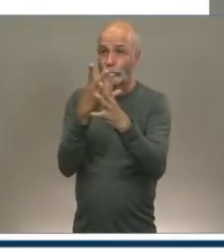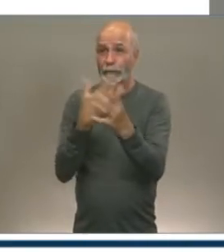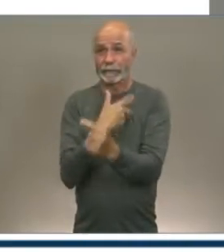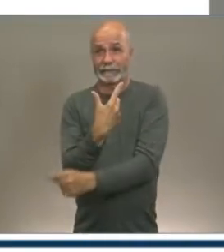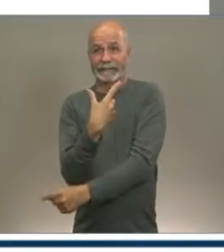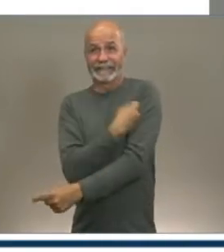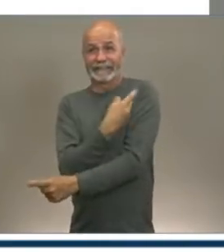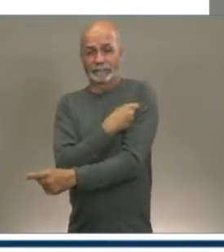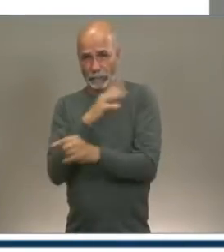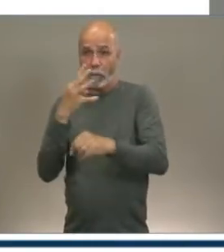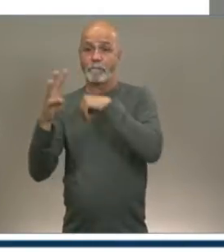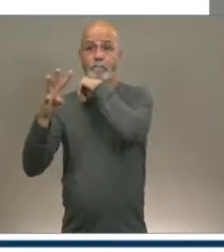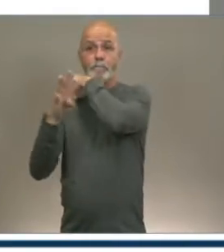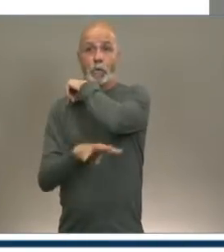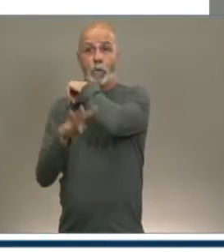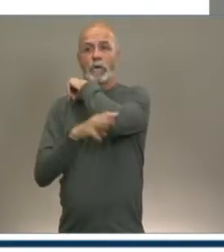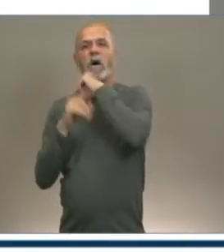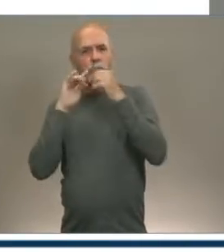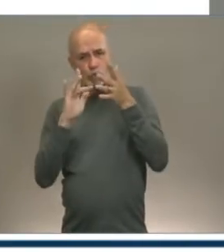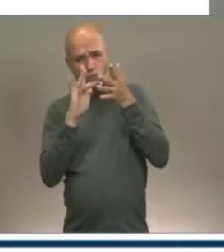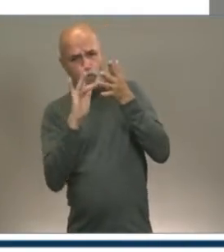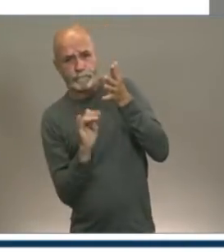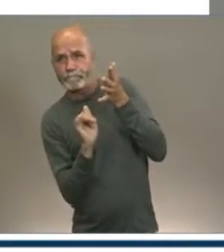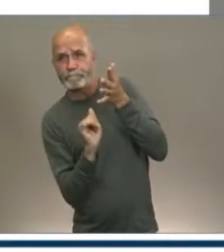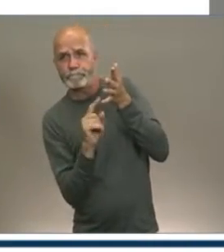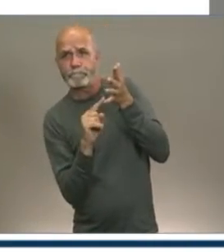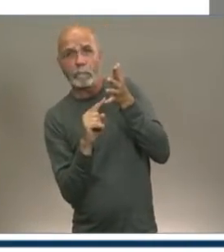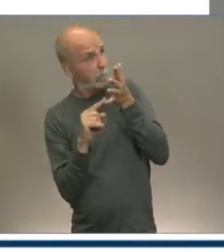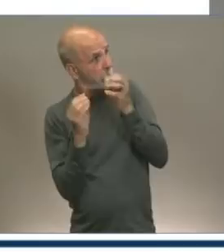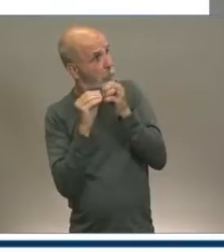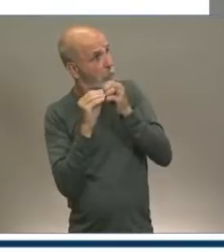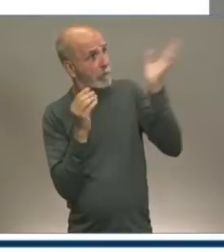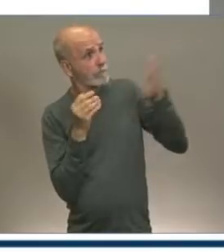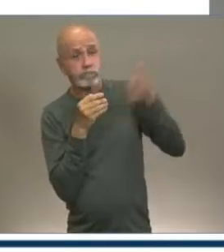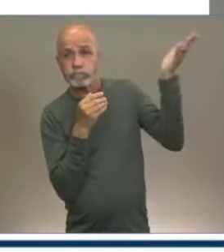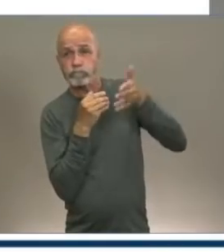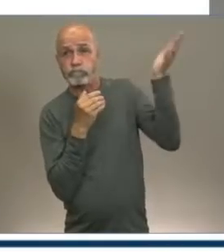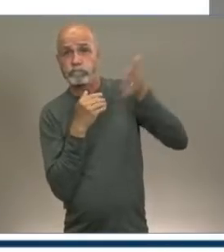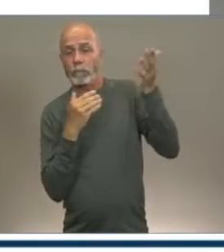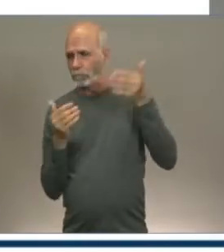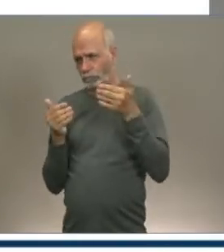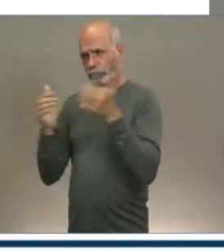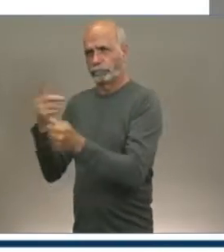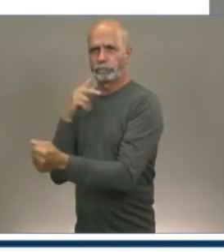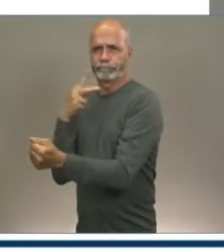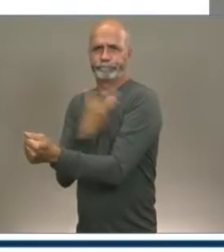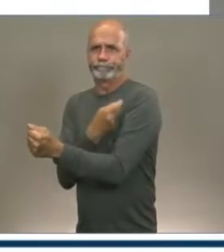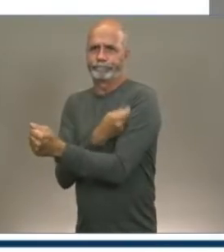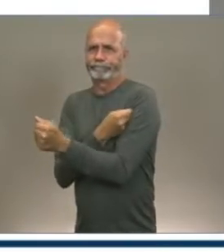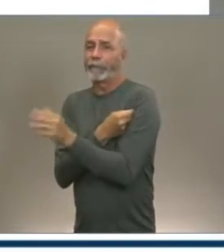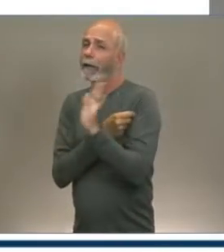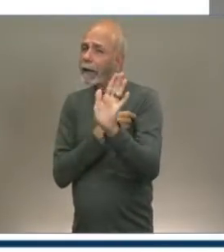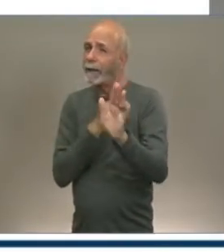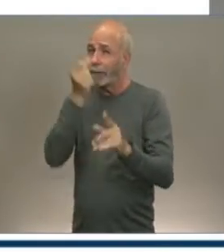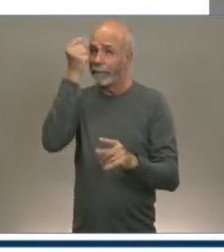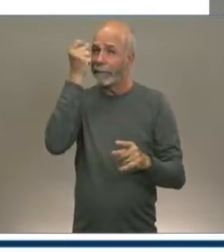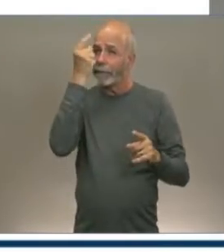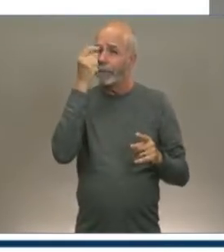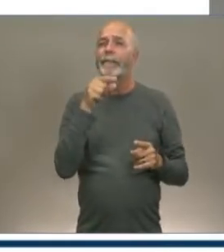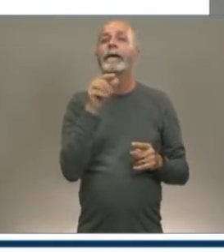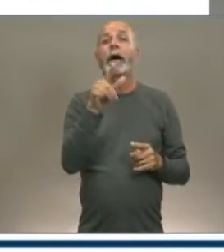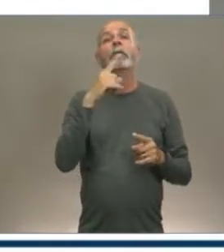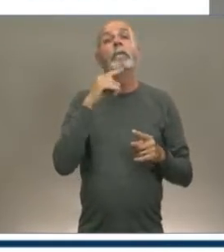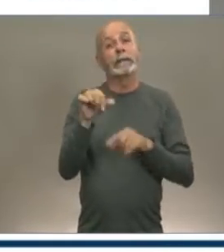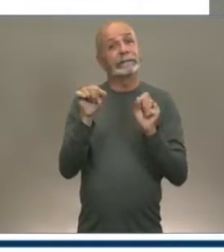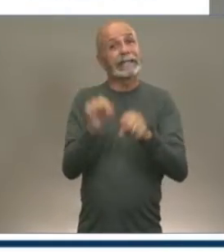as supply has firmed up, the interval between doses shortened, and we learned about the interchangeability of vaccines, our plan has shifted and